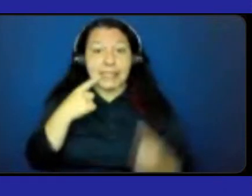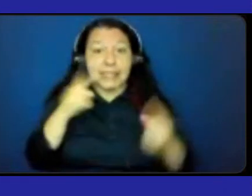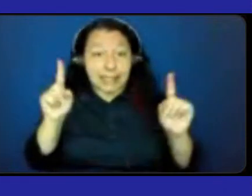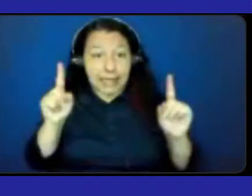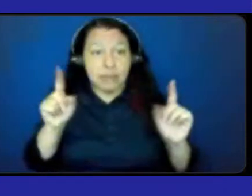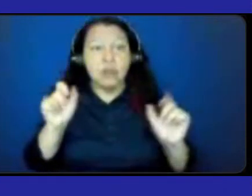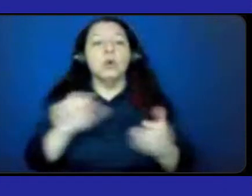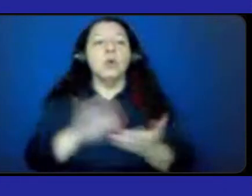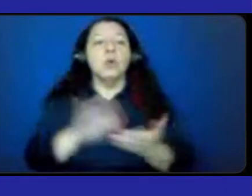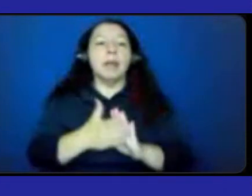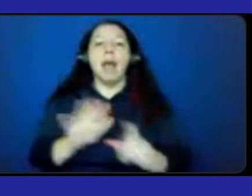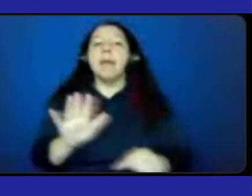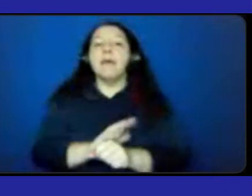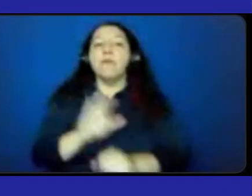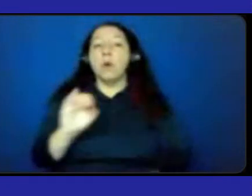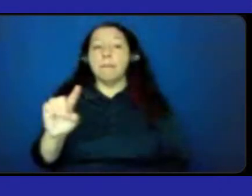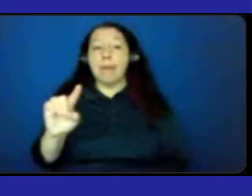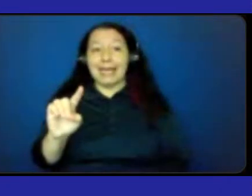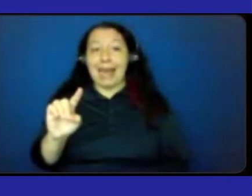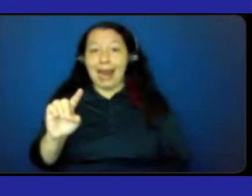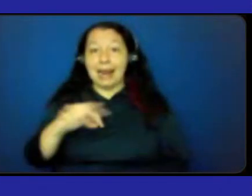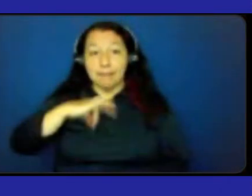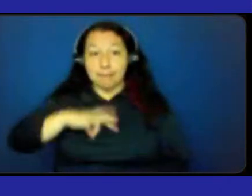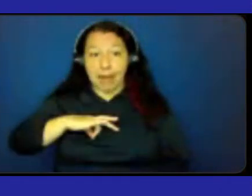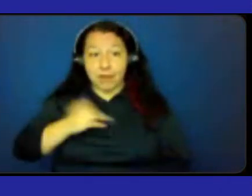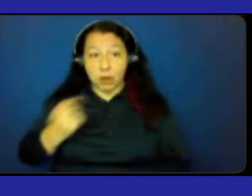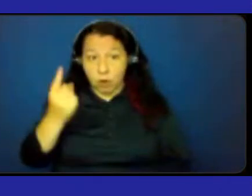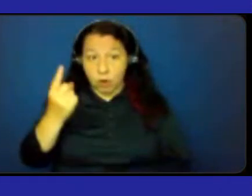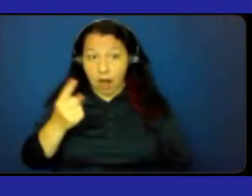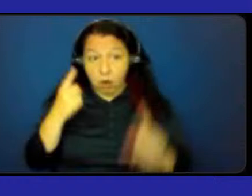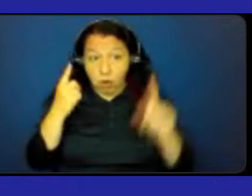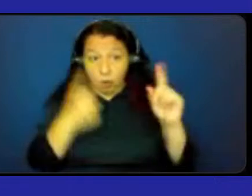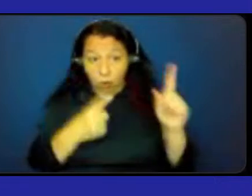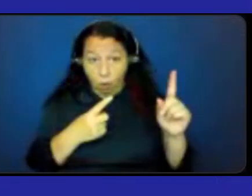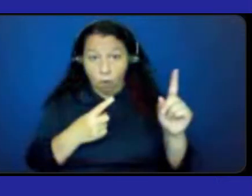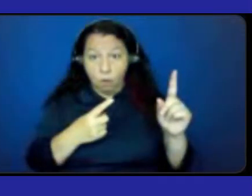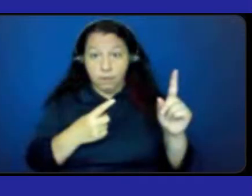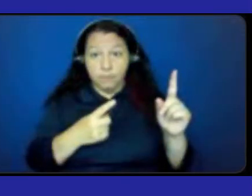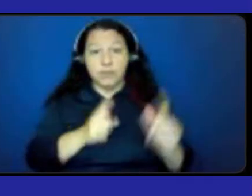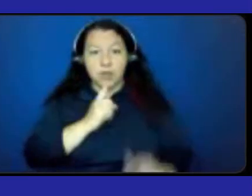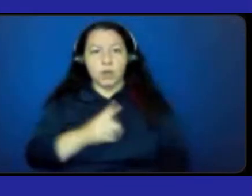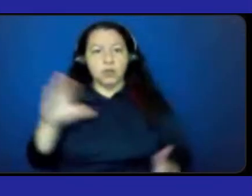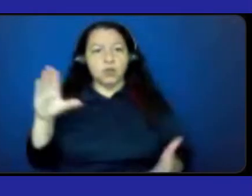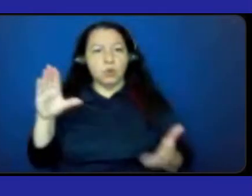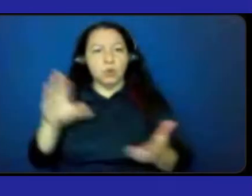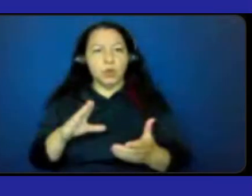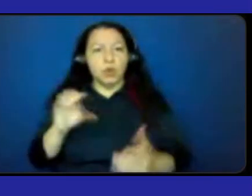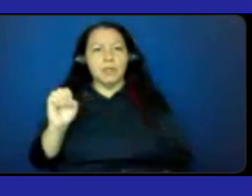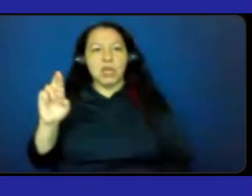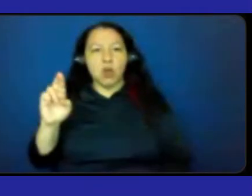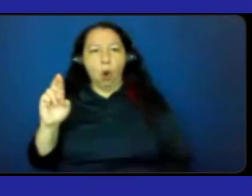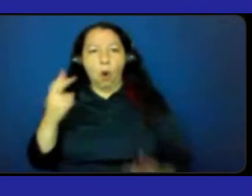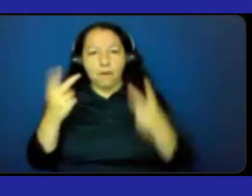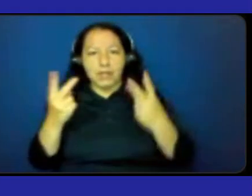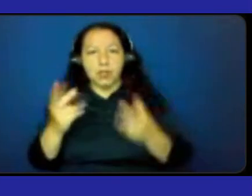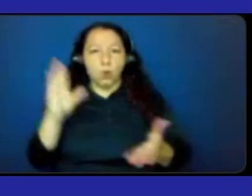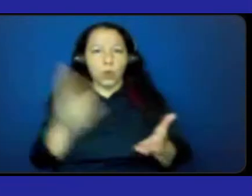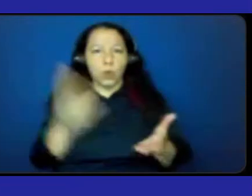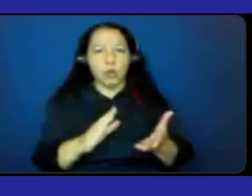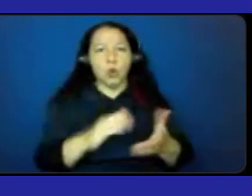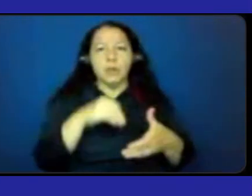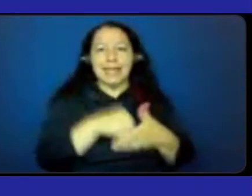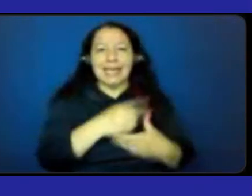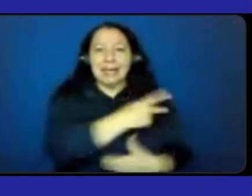full Medicaid benefit. And the goal here really is to reduce ER visits, reduce inpatient stays as a result